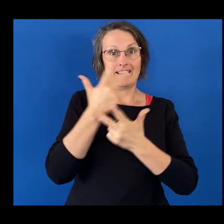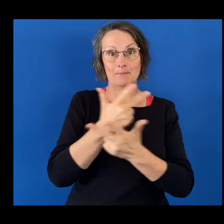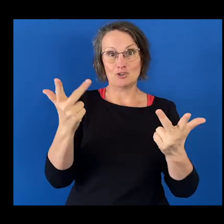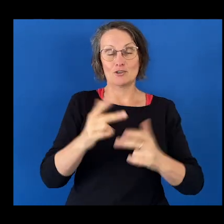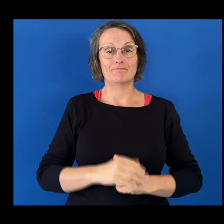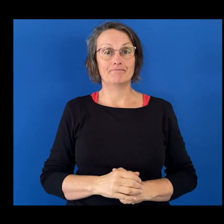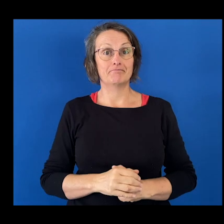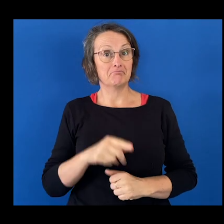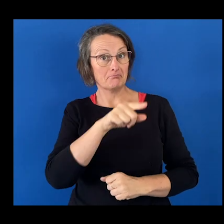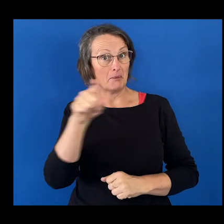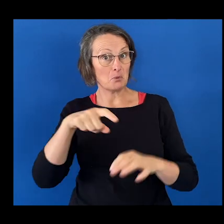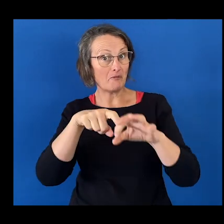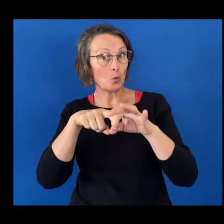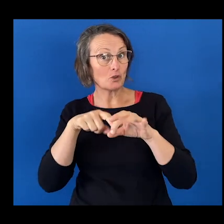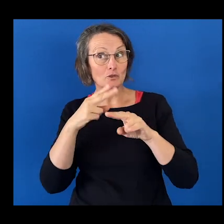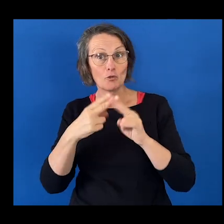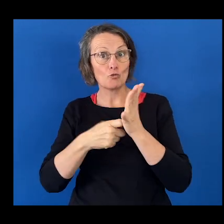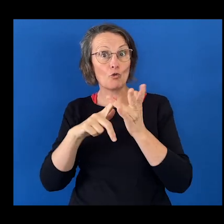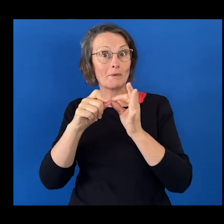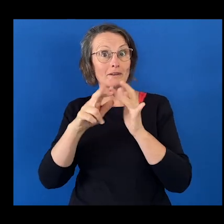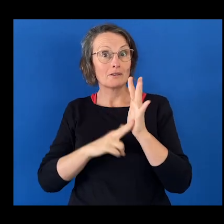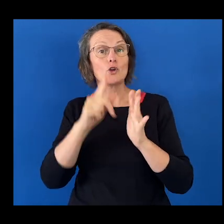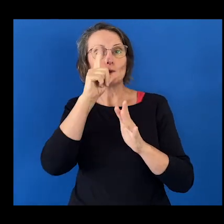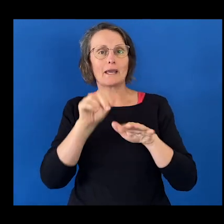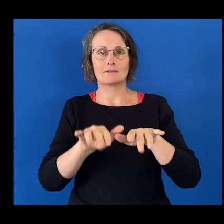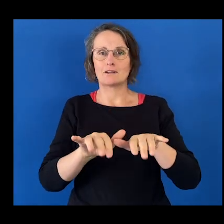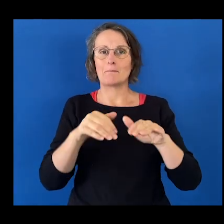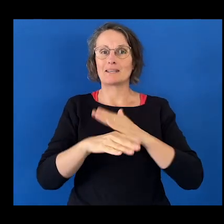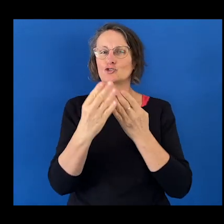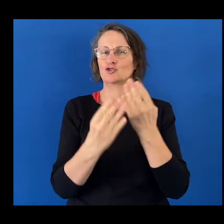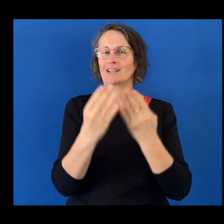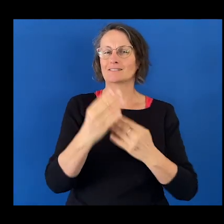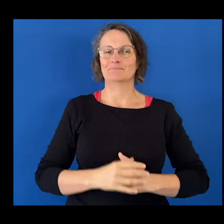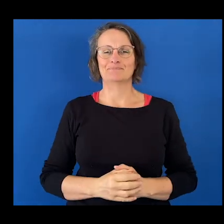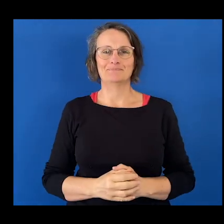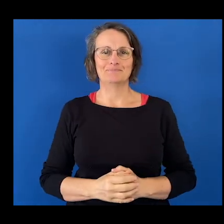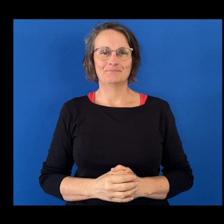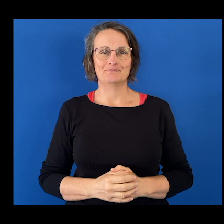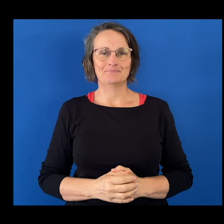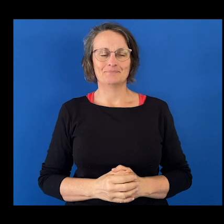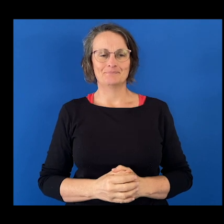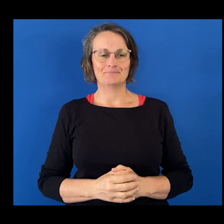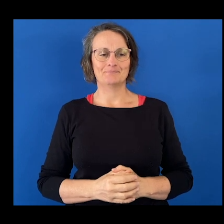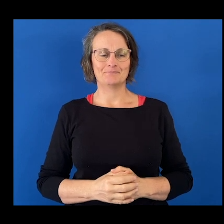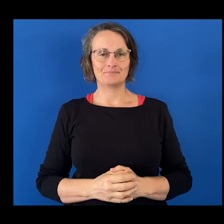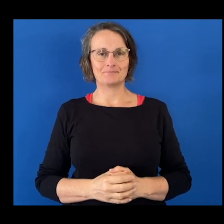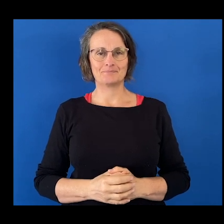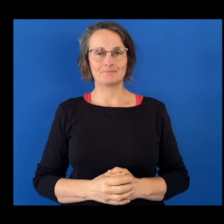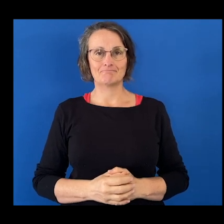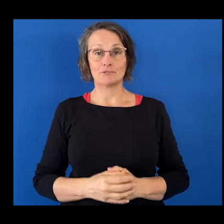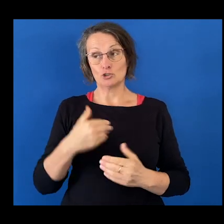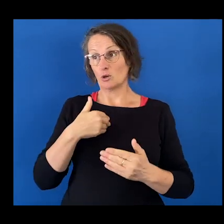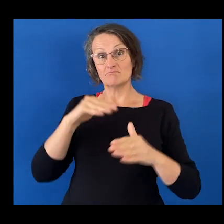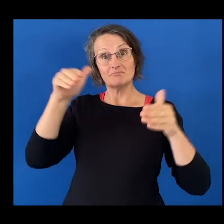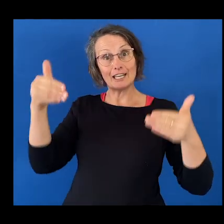works. If you have any questions for Robin over the next 30 minutes, please pop them into the comments and we'll get to them at the end of the talk.